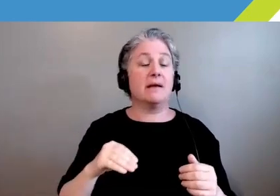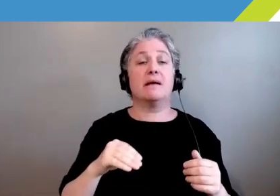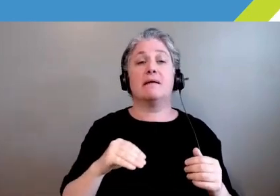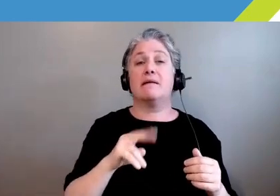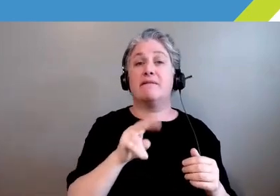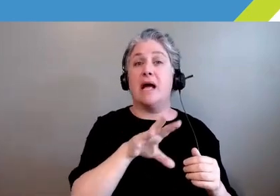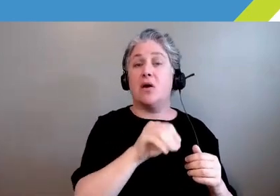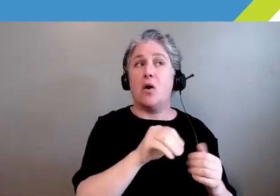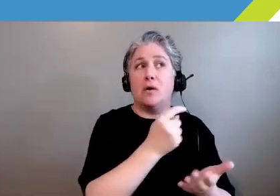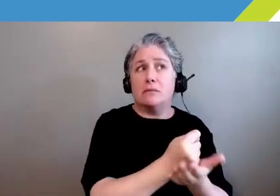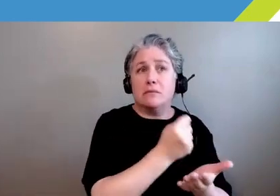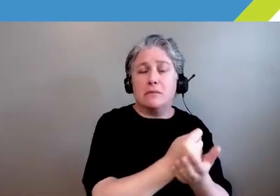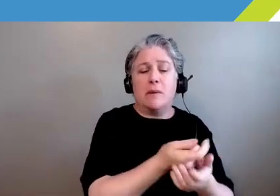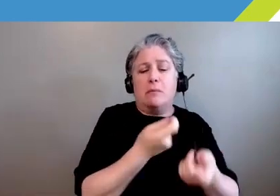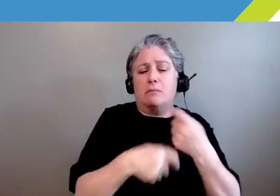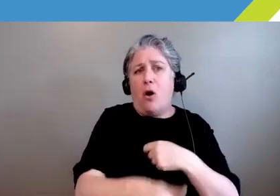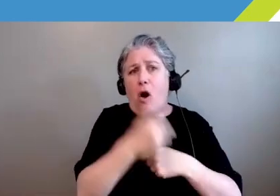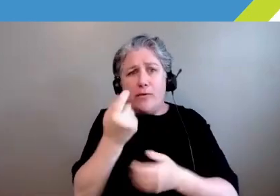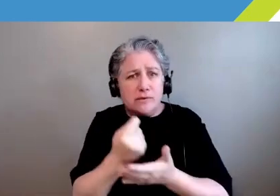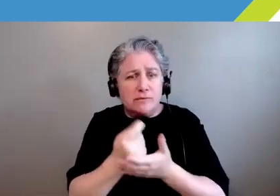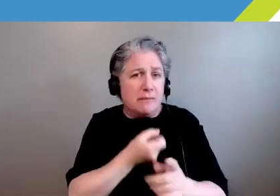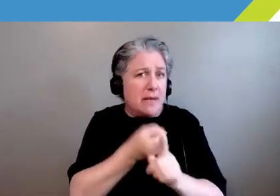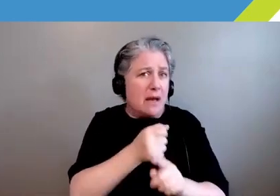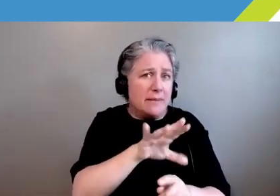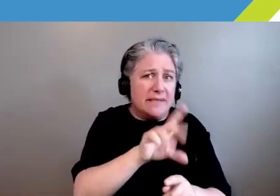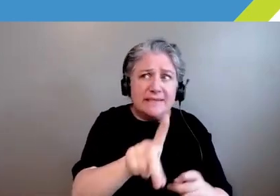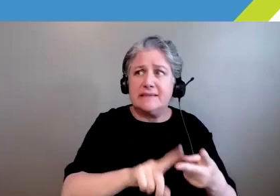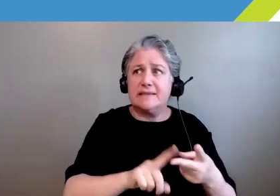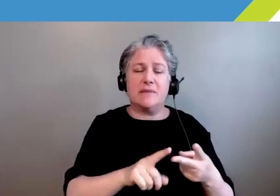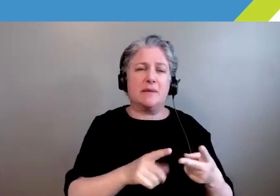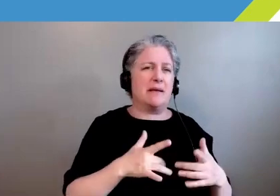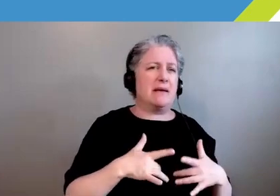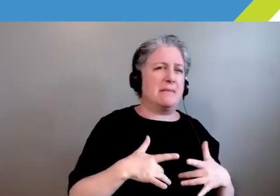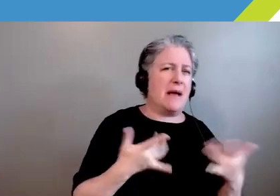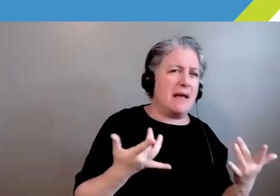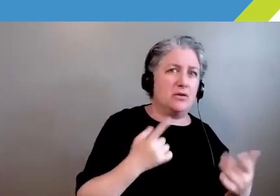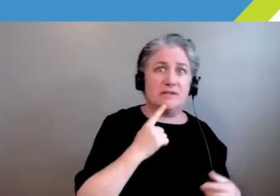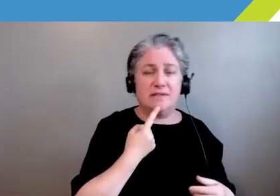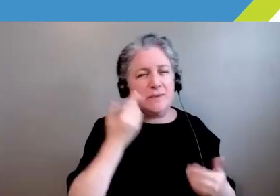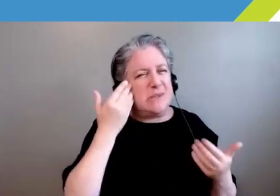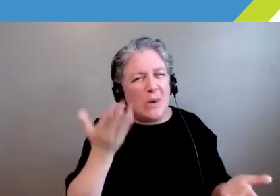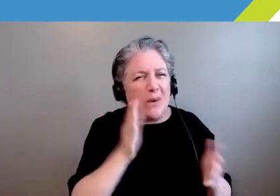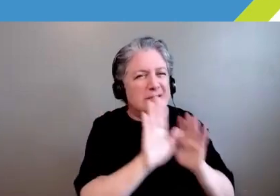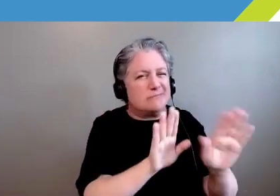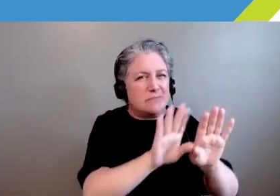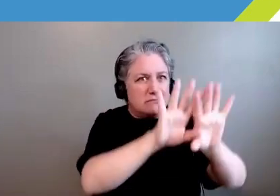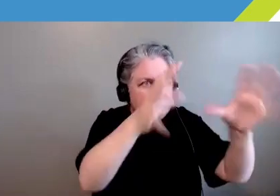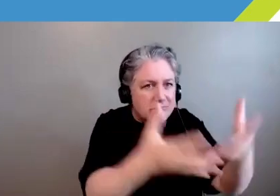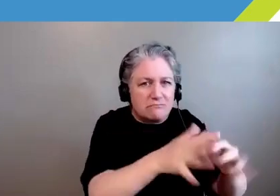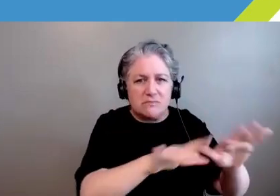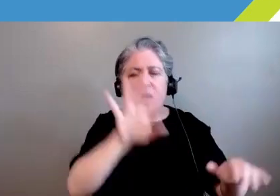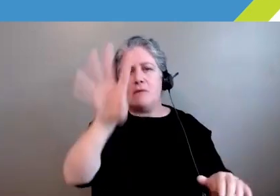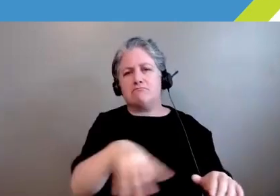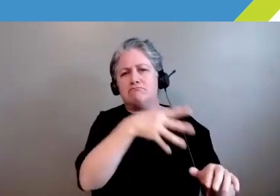other treatments that could have impacted their IBD. They may have had milder or more severe IBD than the untreated group. So this large table